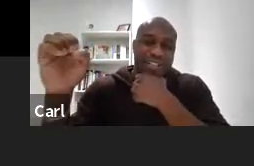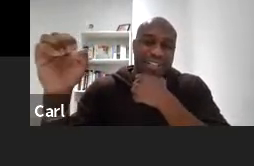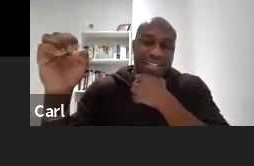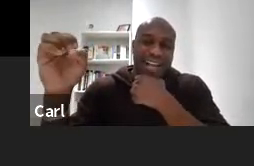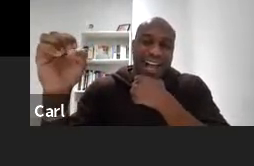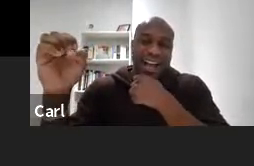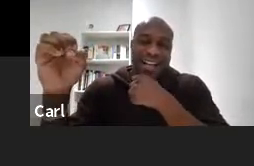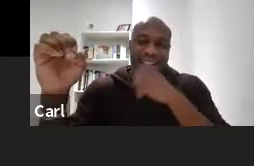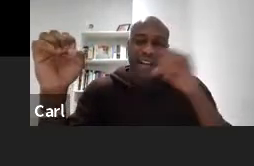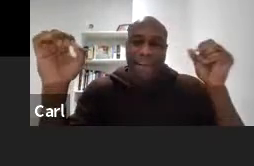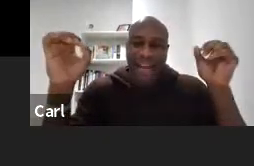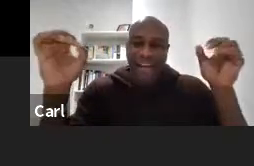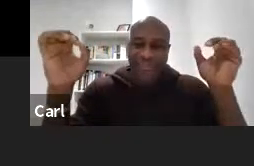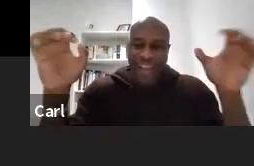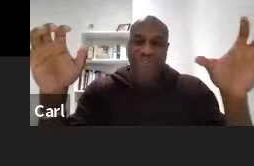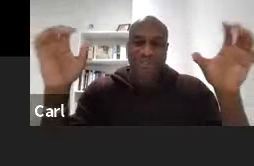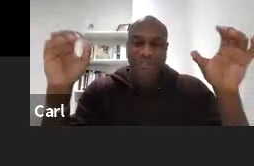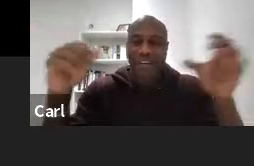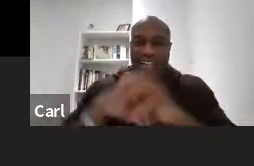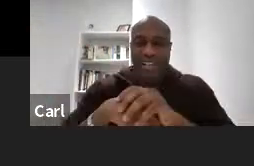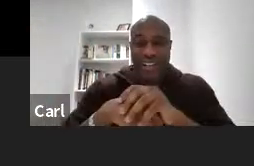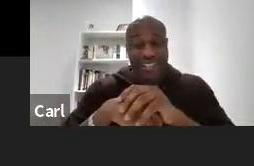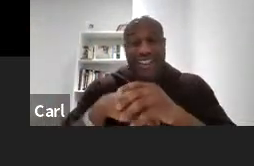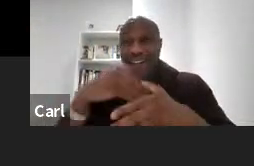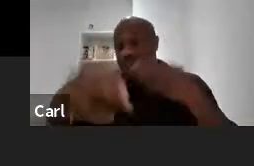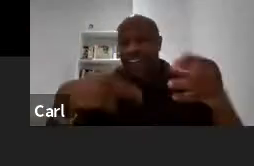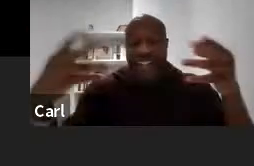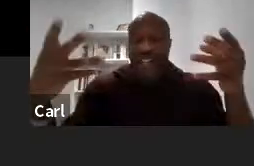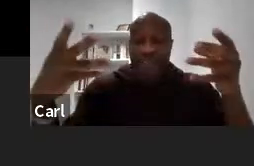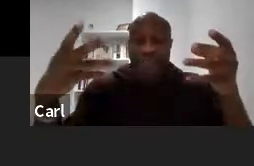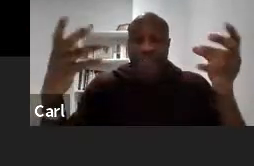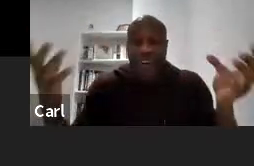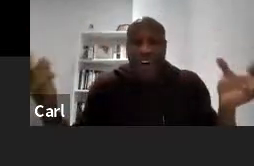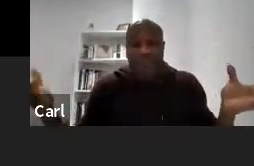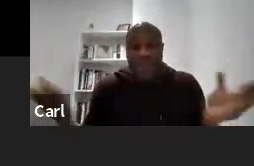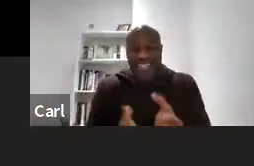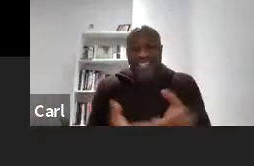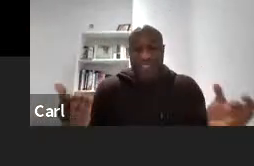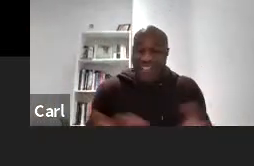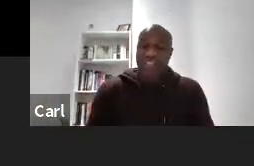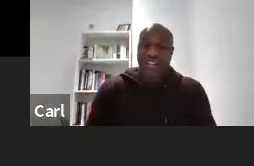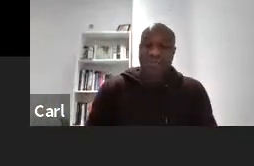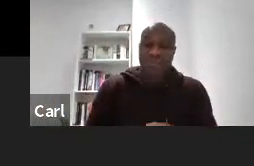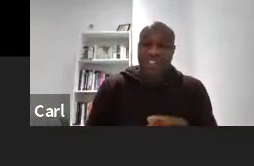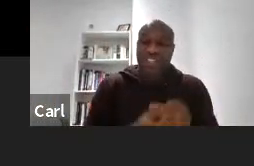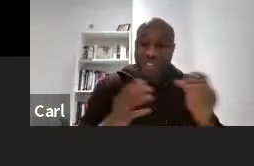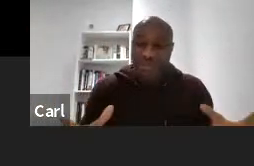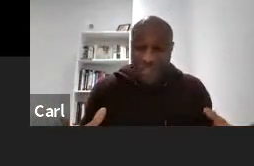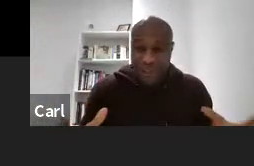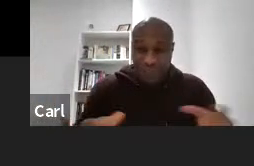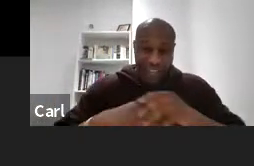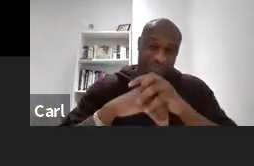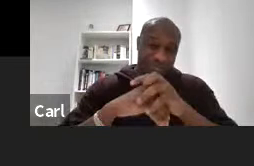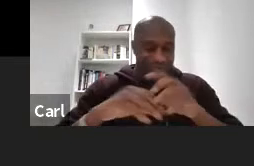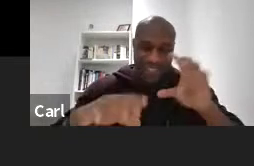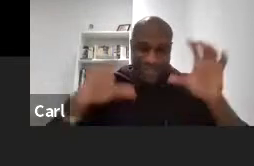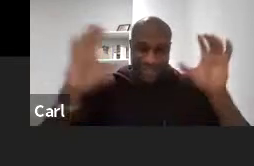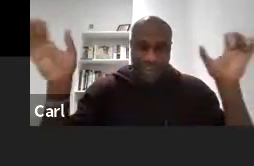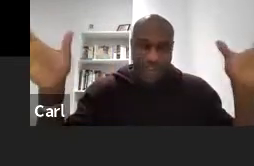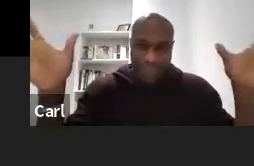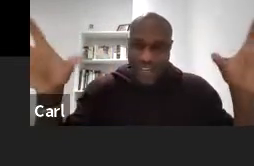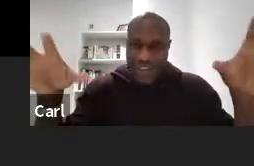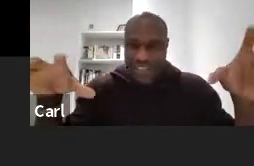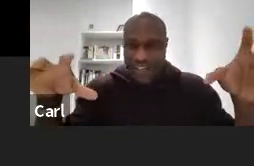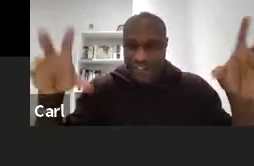was started as a manufacturer of playing cards. Funnily enough, they've got a massive relationship with the Yakuza, you